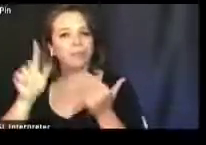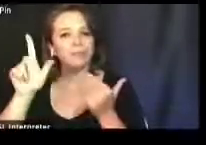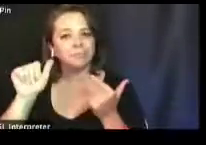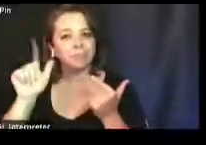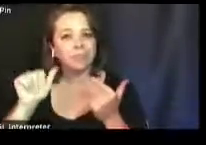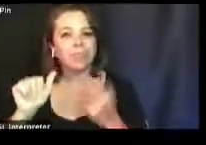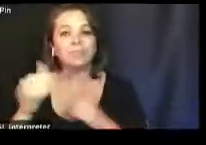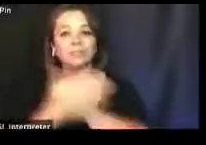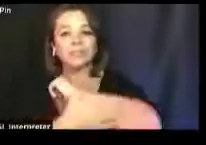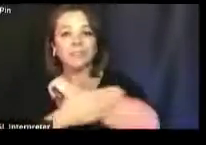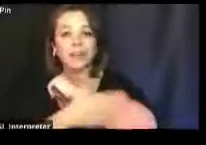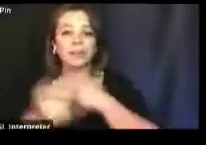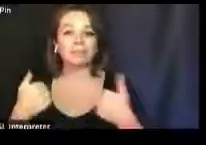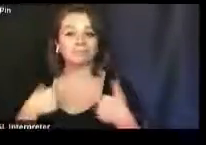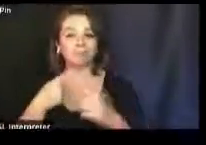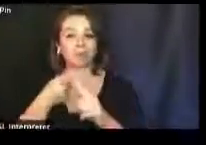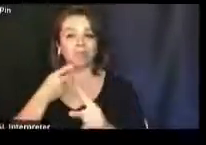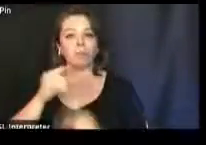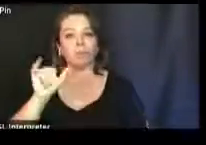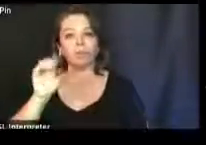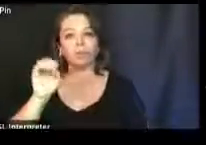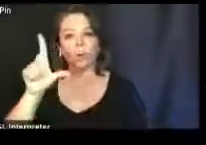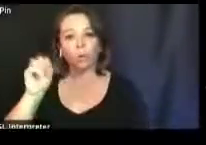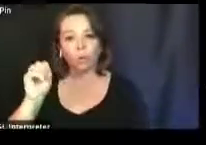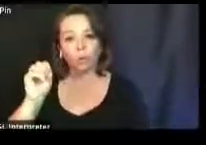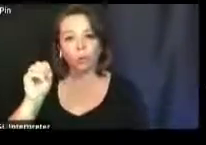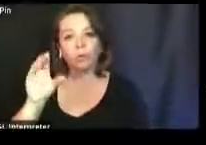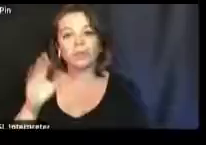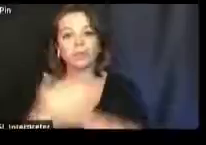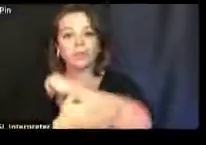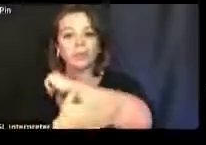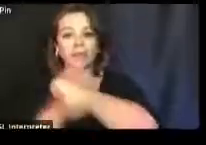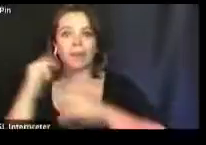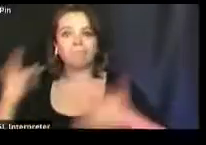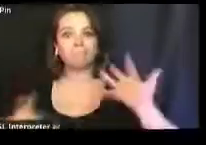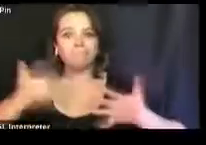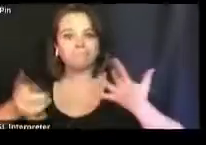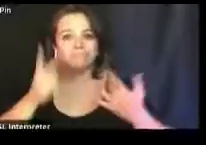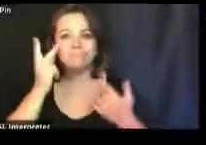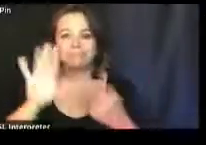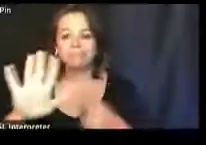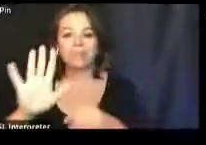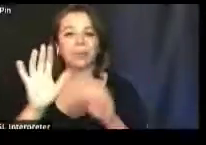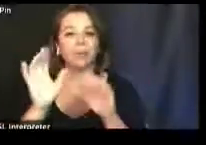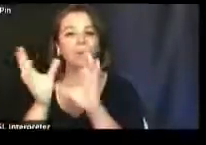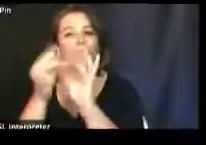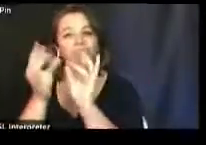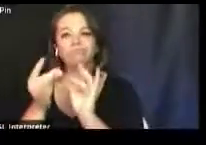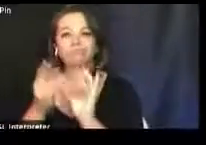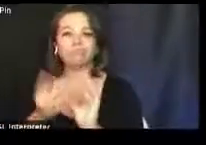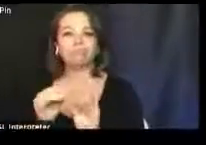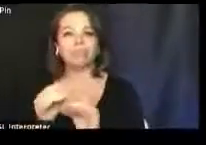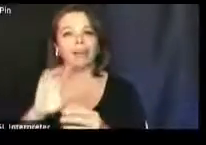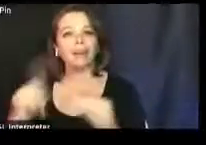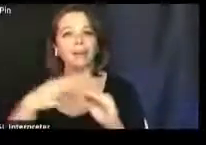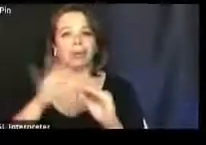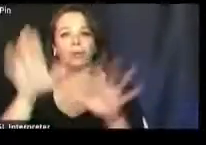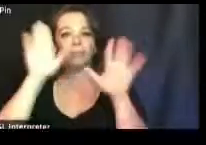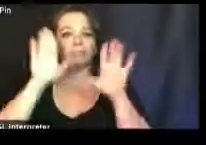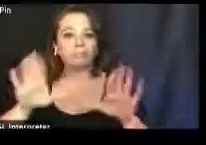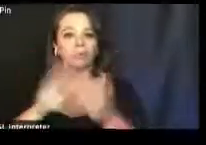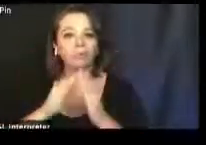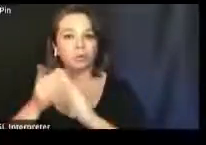from Yolo County, and I am very excited to continue to hear about all your wonderful communities in LA